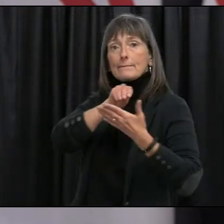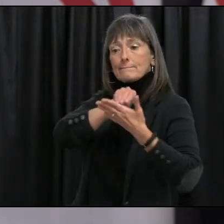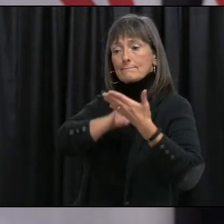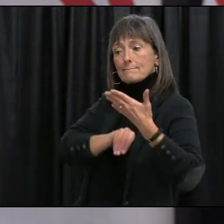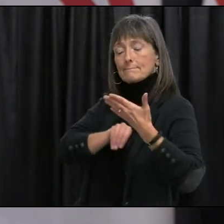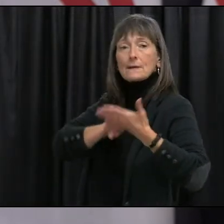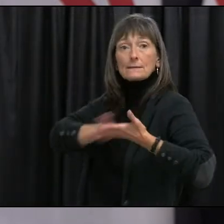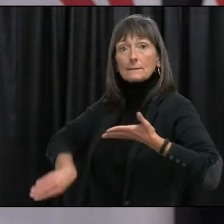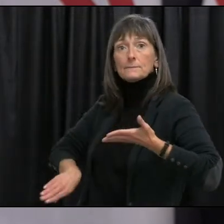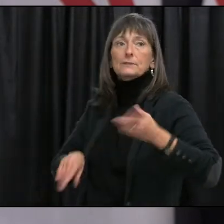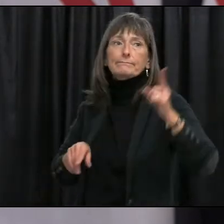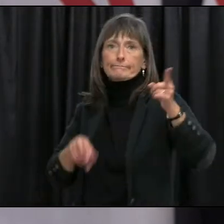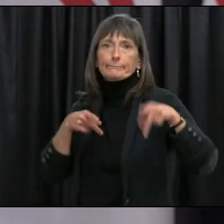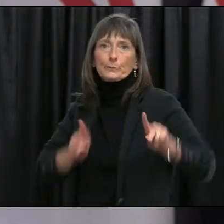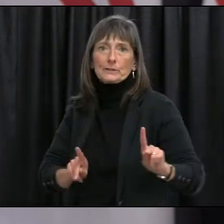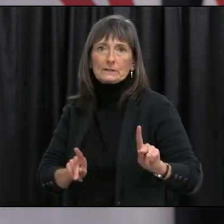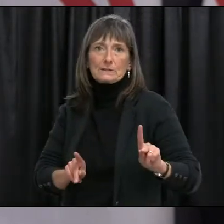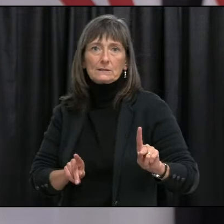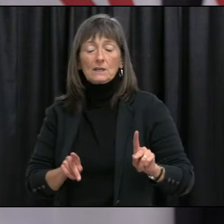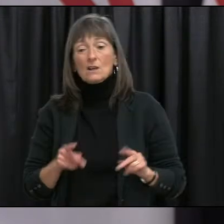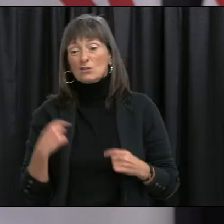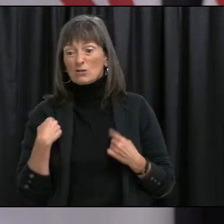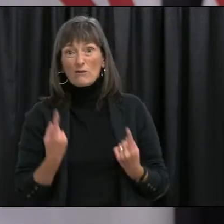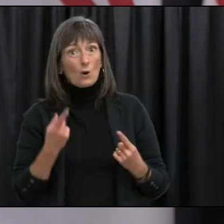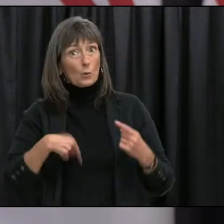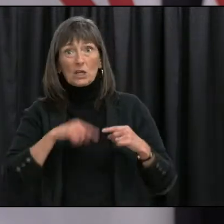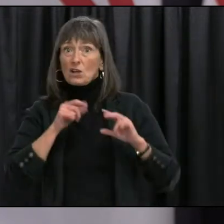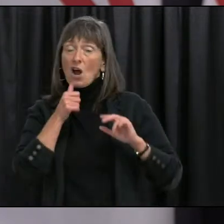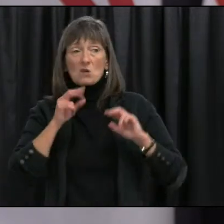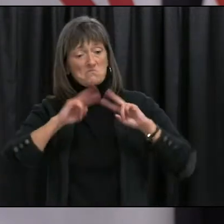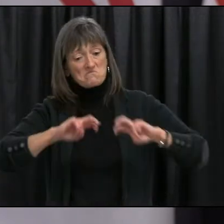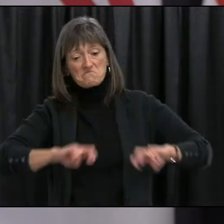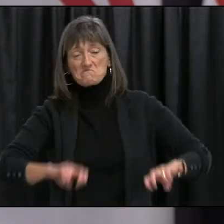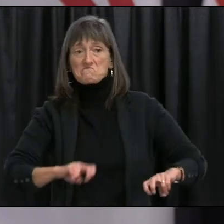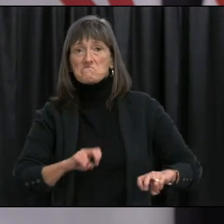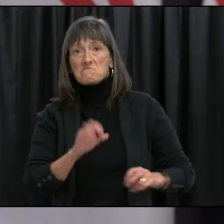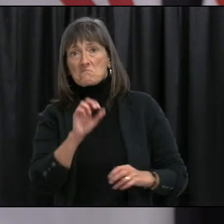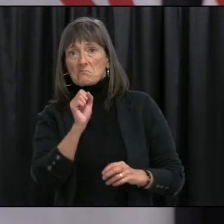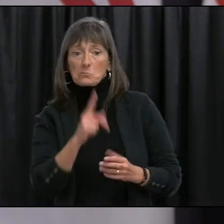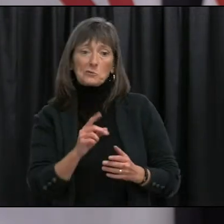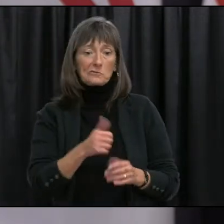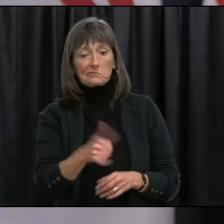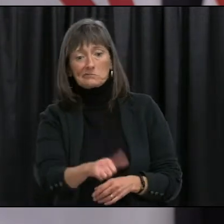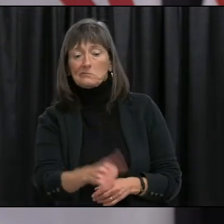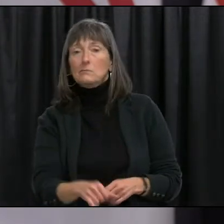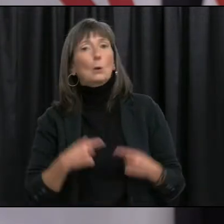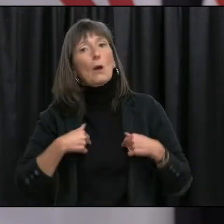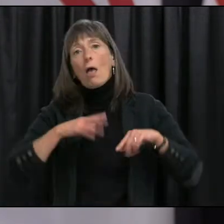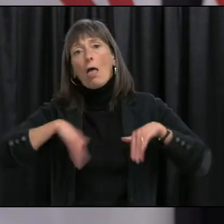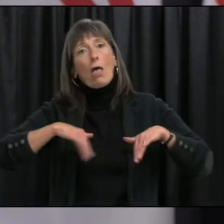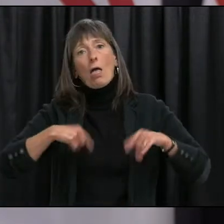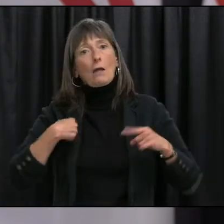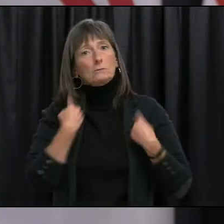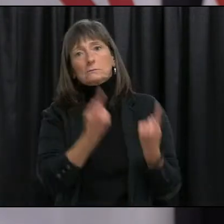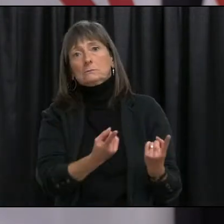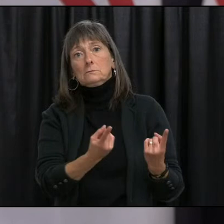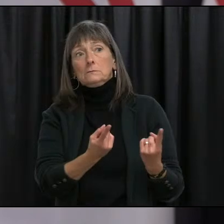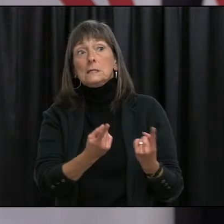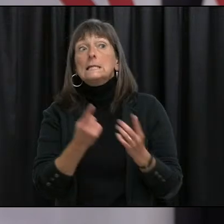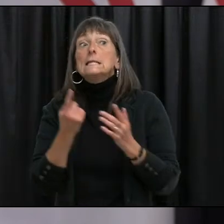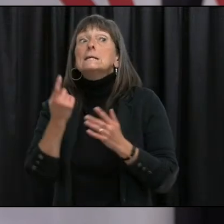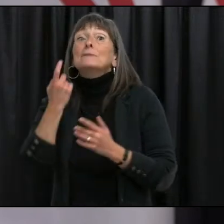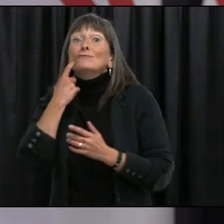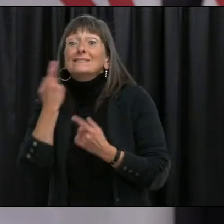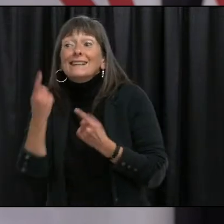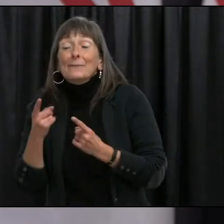those in any great way up to now. We've certainly, in the light of recent developments, gone back and asked